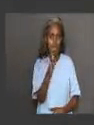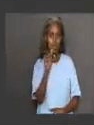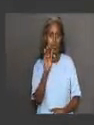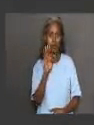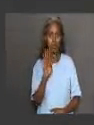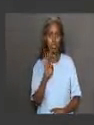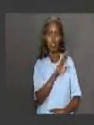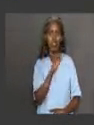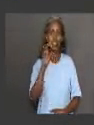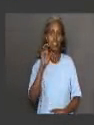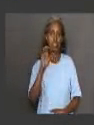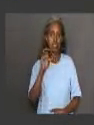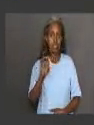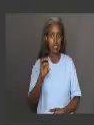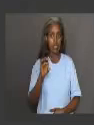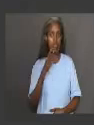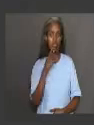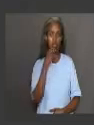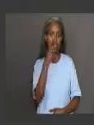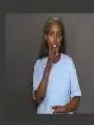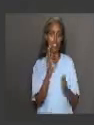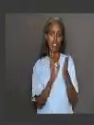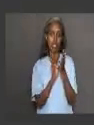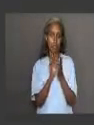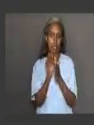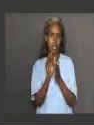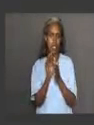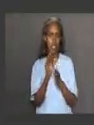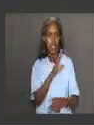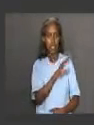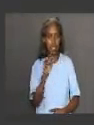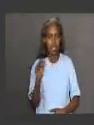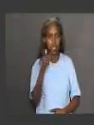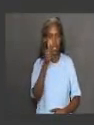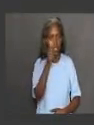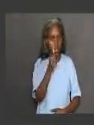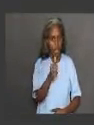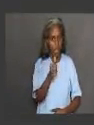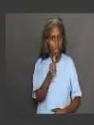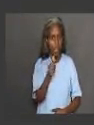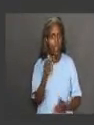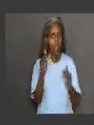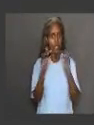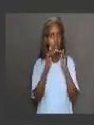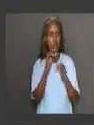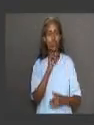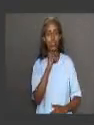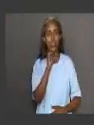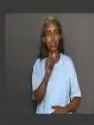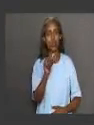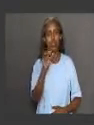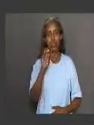b, and c are real numbers and a does not equal